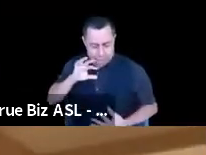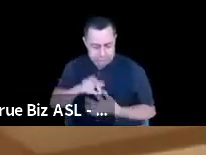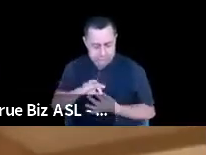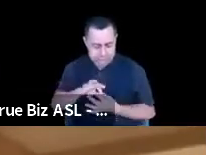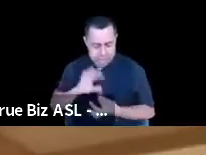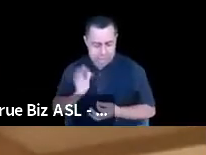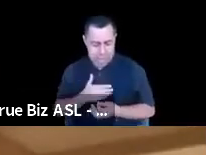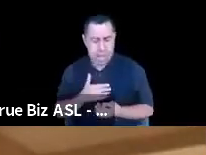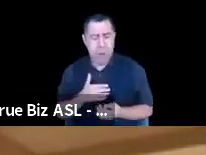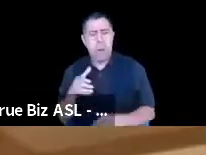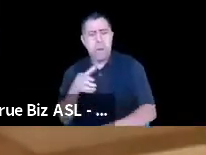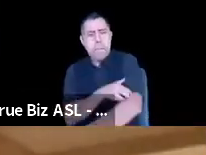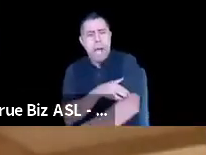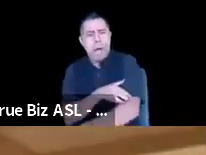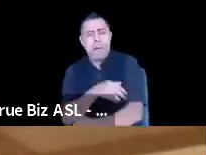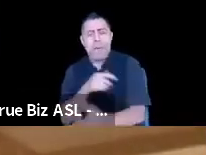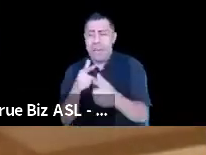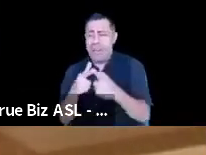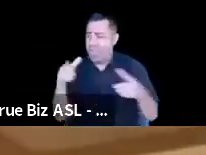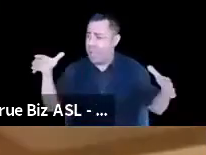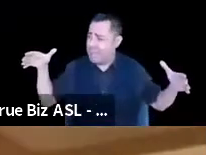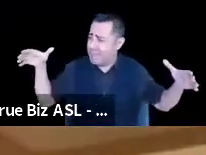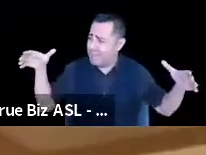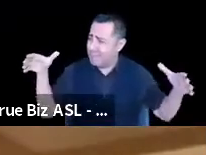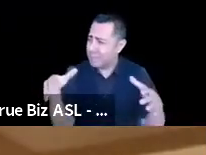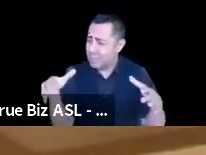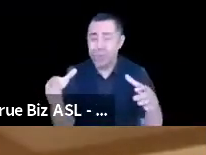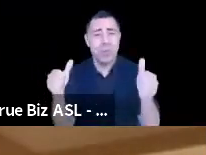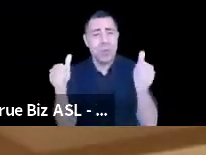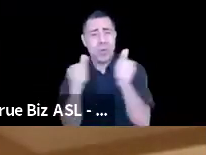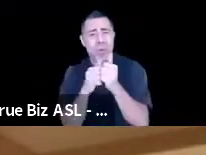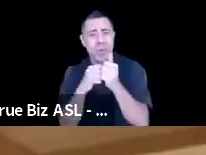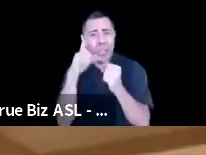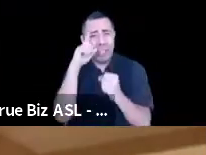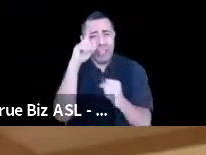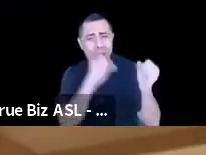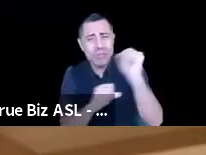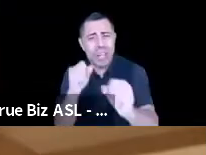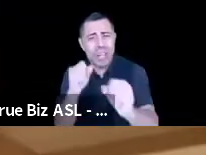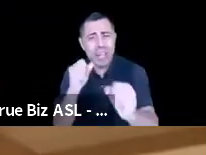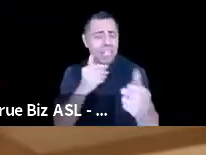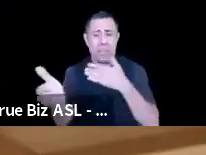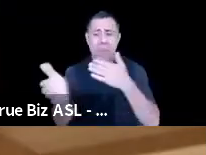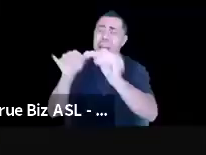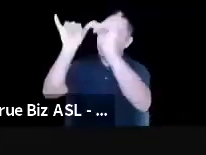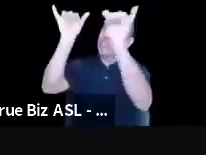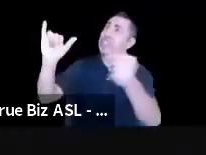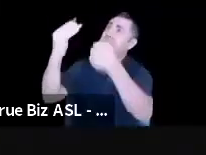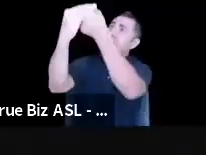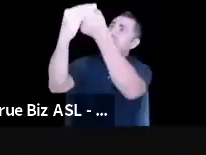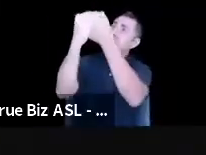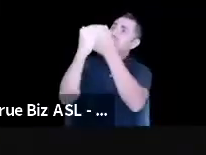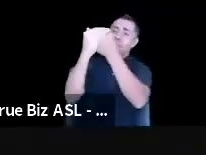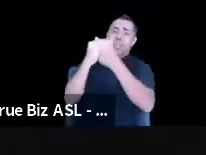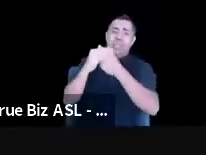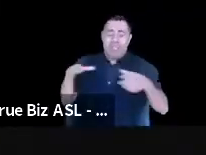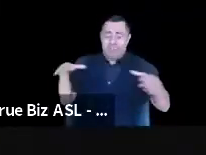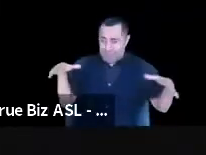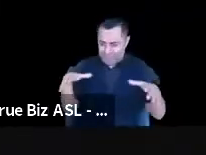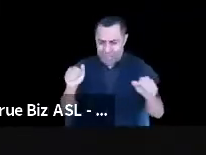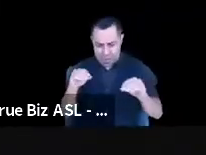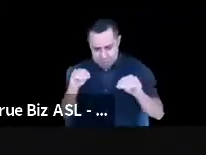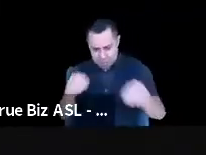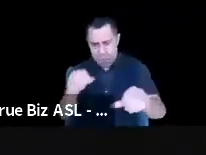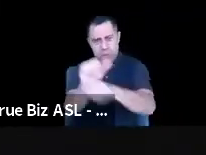a strategy, no matter the system of oppression, we could move mountains. You know, Diane and I were